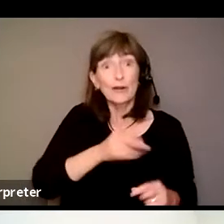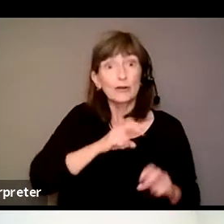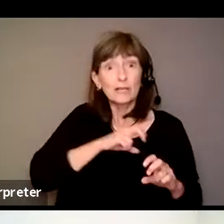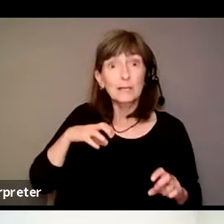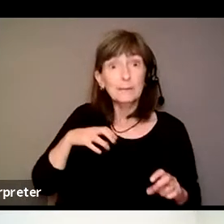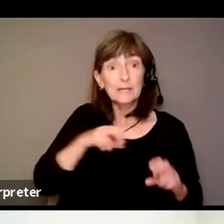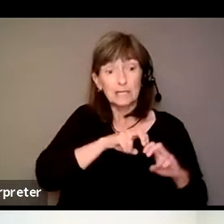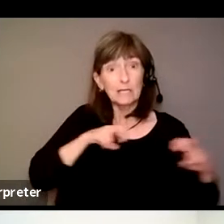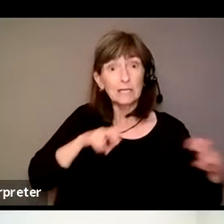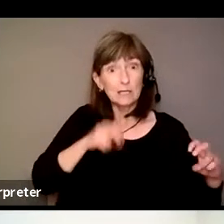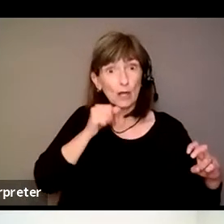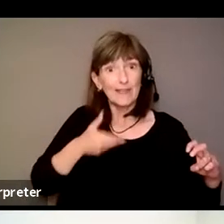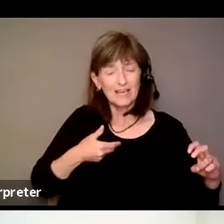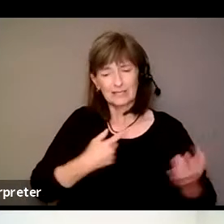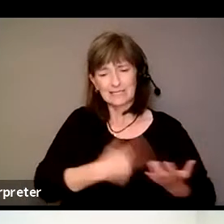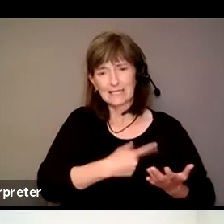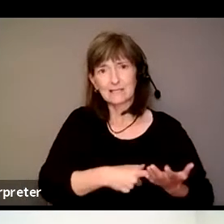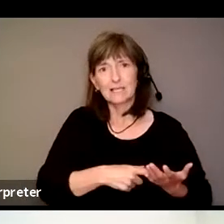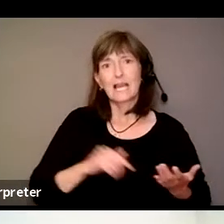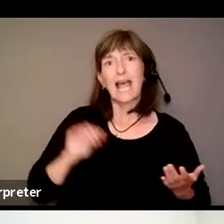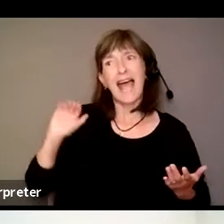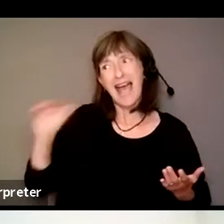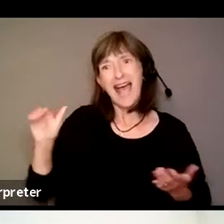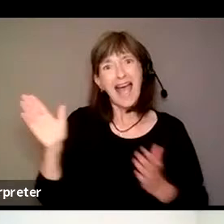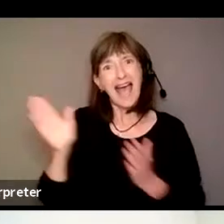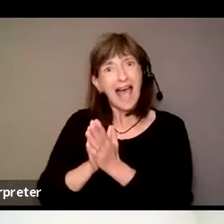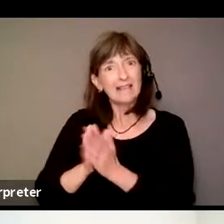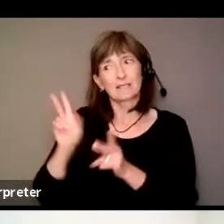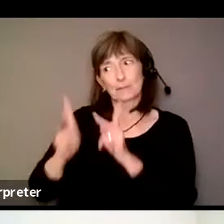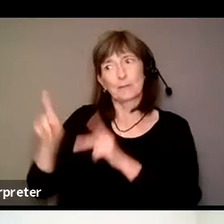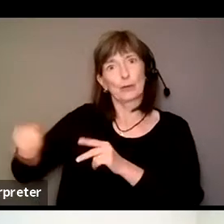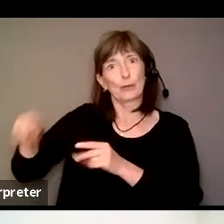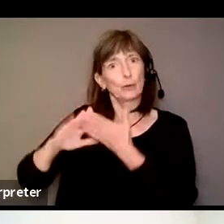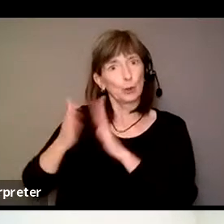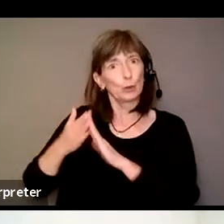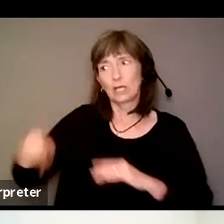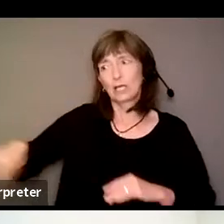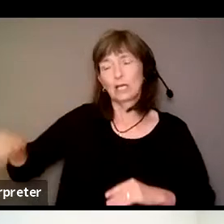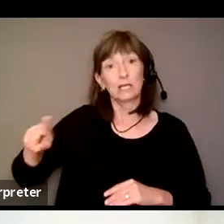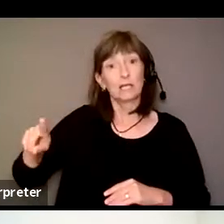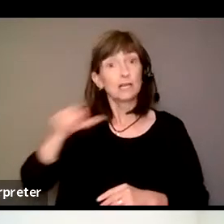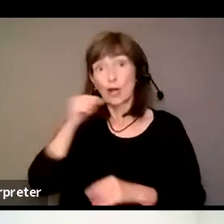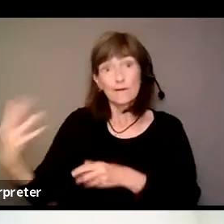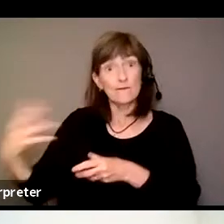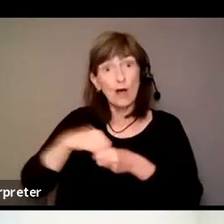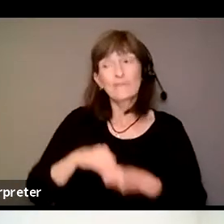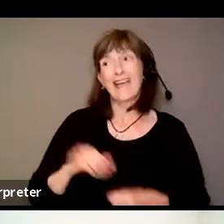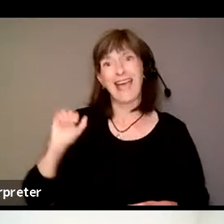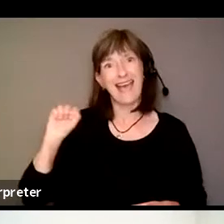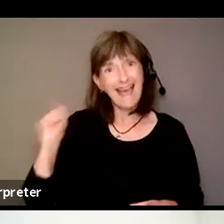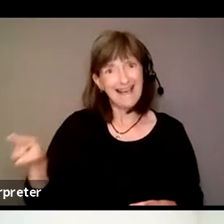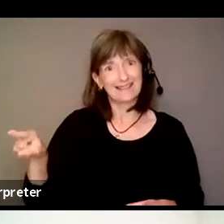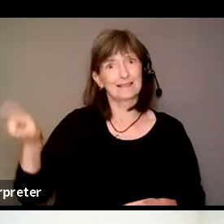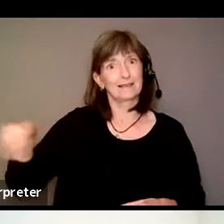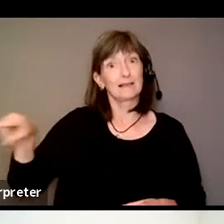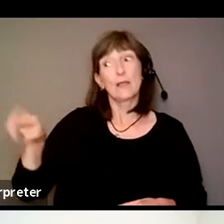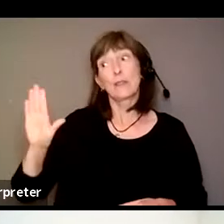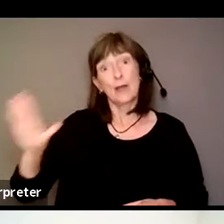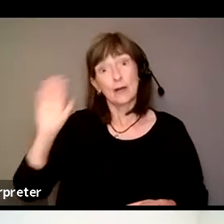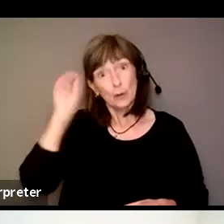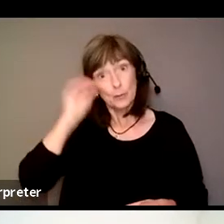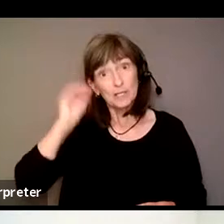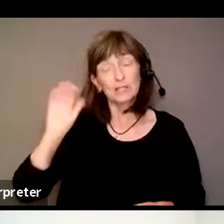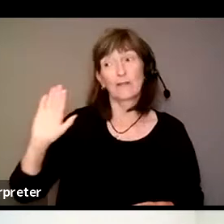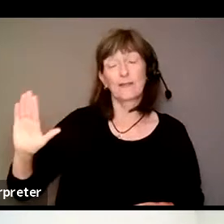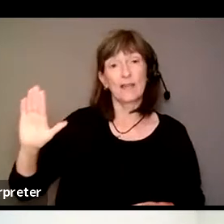that you bring the issues that are being brought to the council chambers to those communities that aren't currently at a seat, because they have opinions, they have